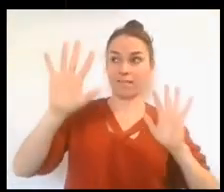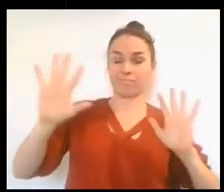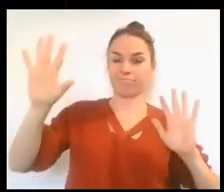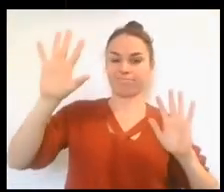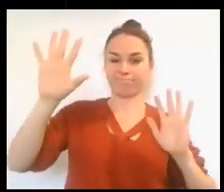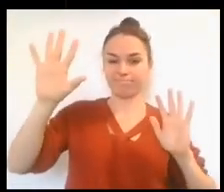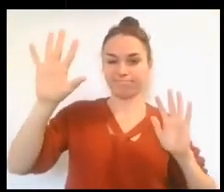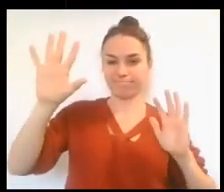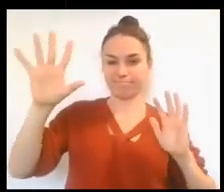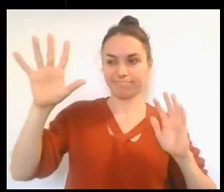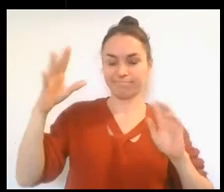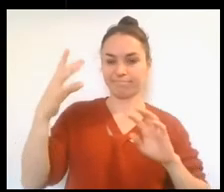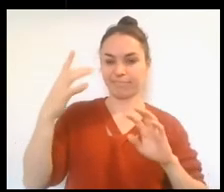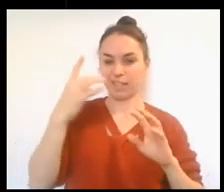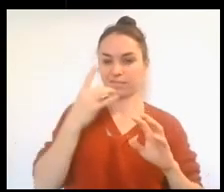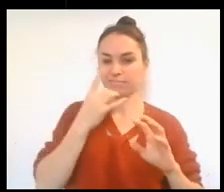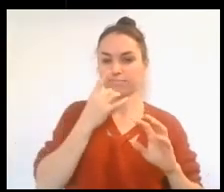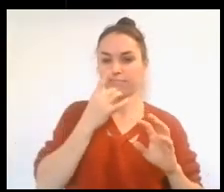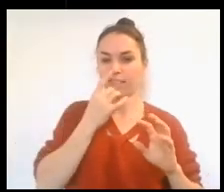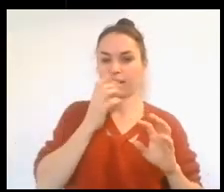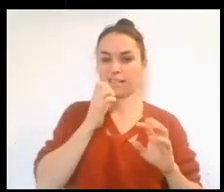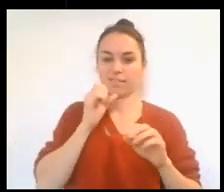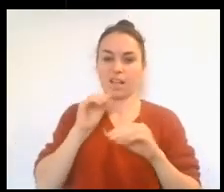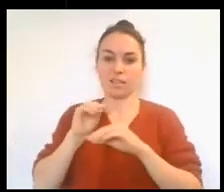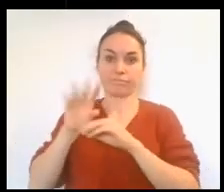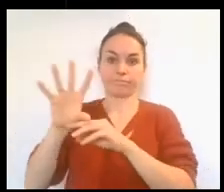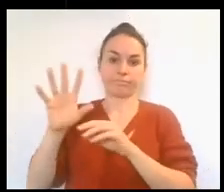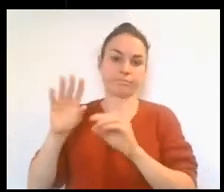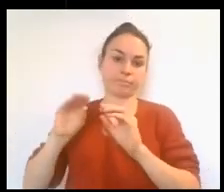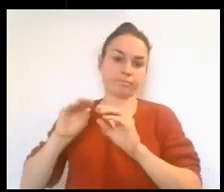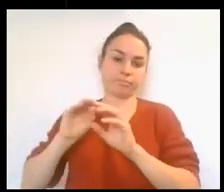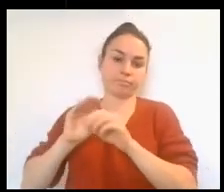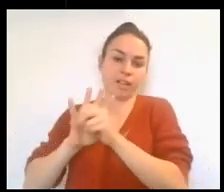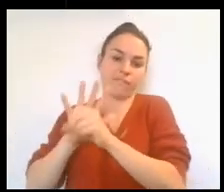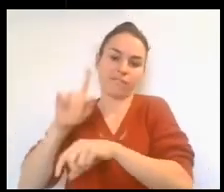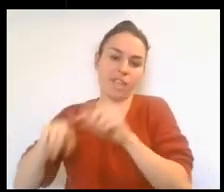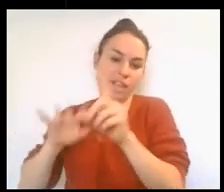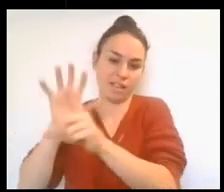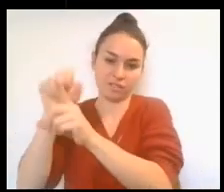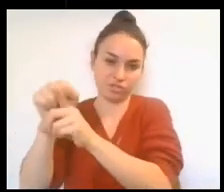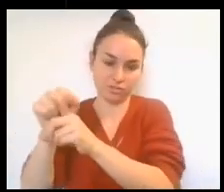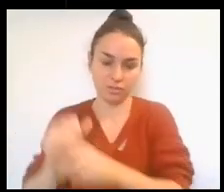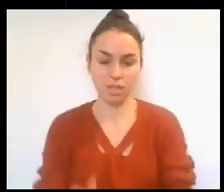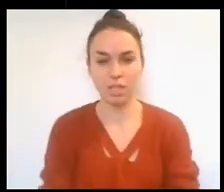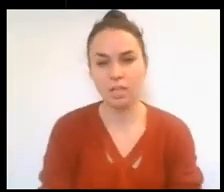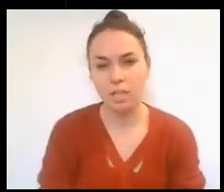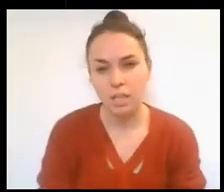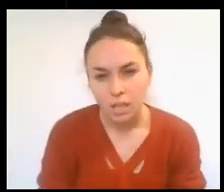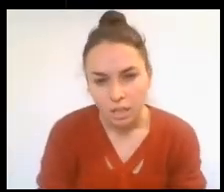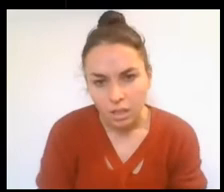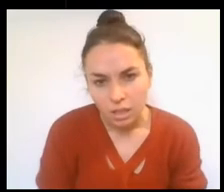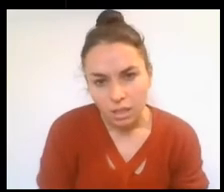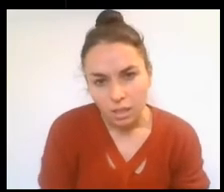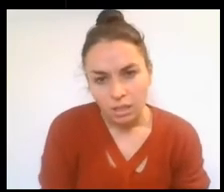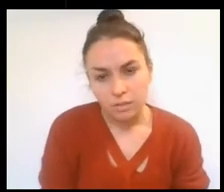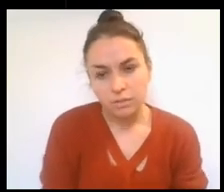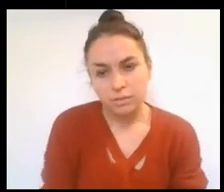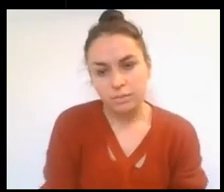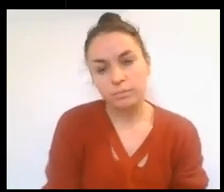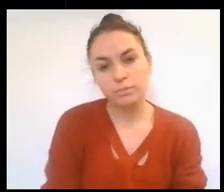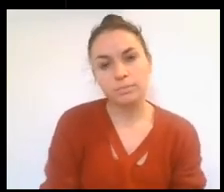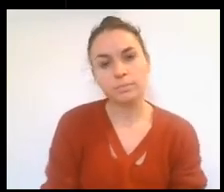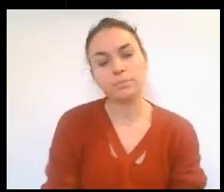be captured in our very small field of view. So this upward left to lower